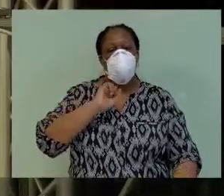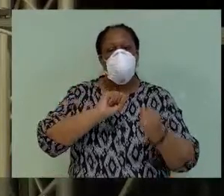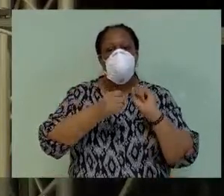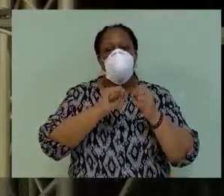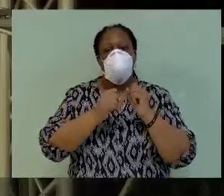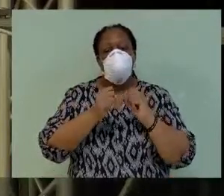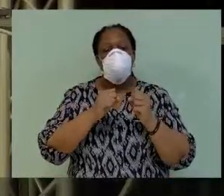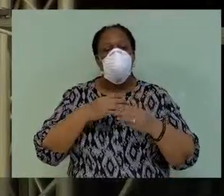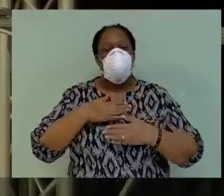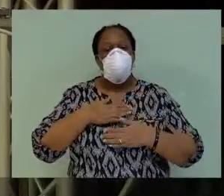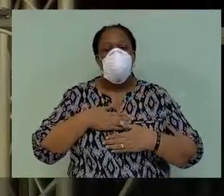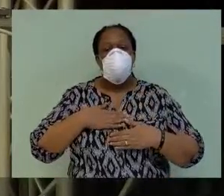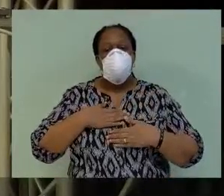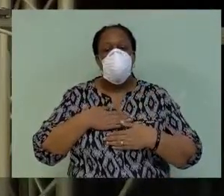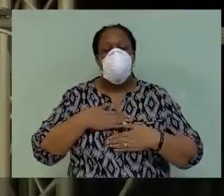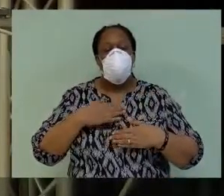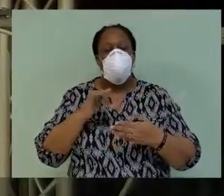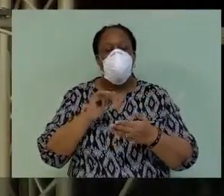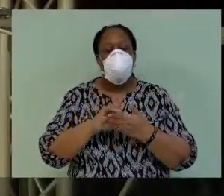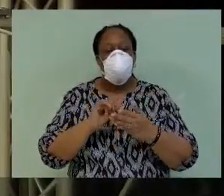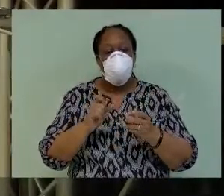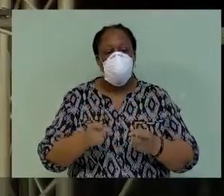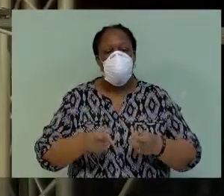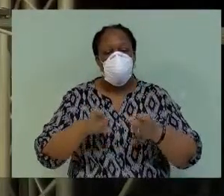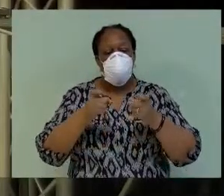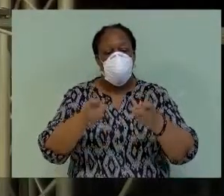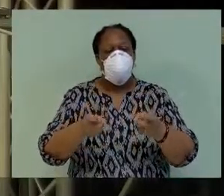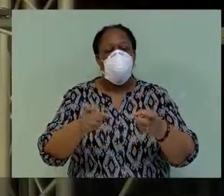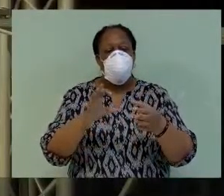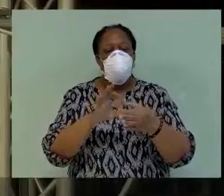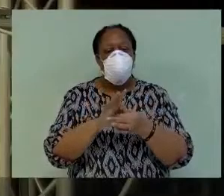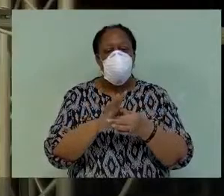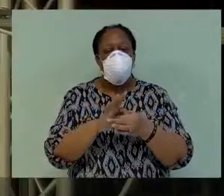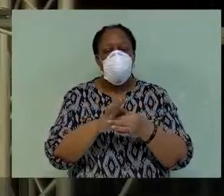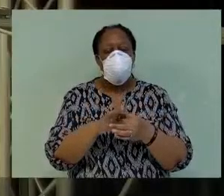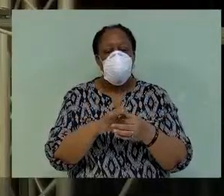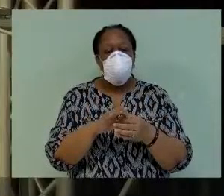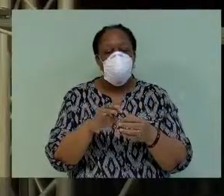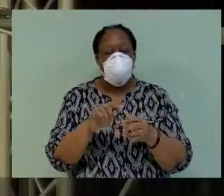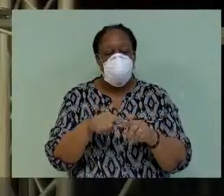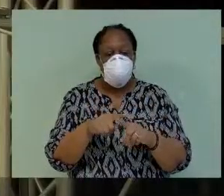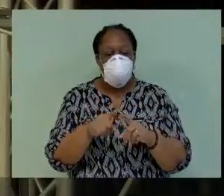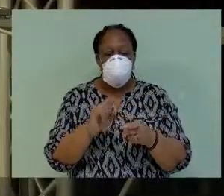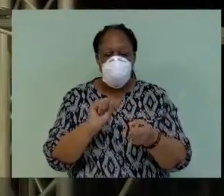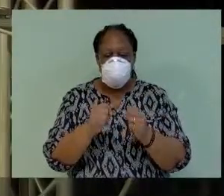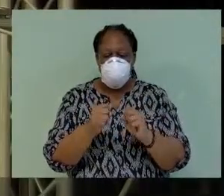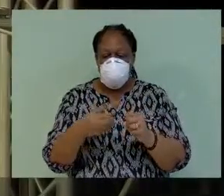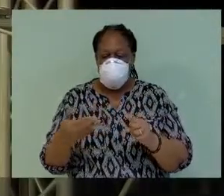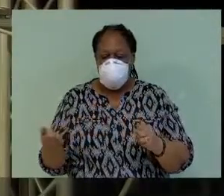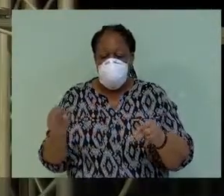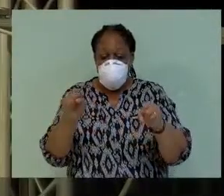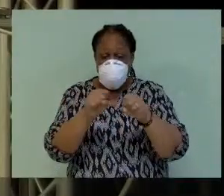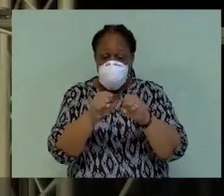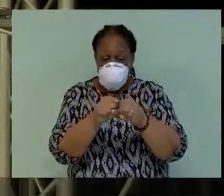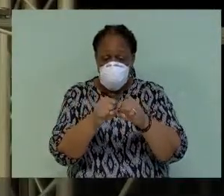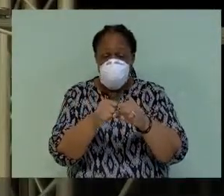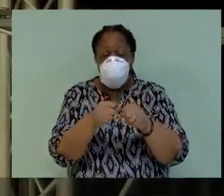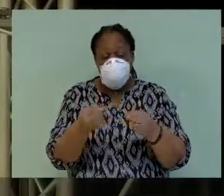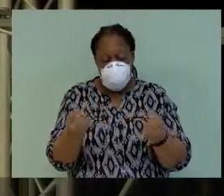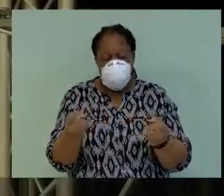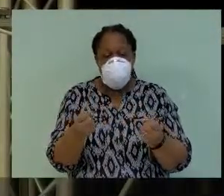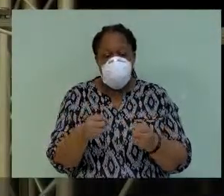is pleased that a contribution of sporting accessories, particularly shoes,